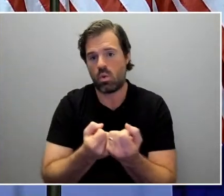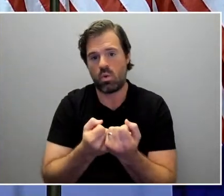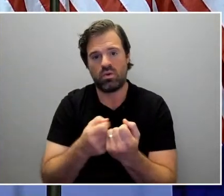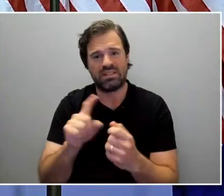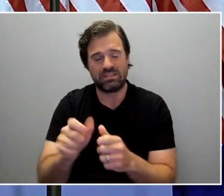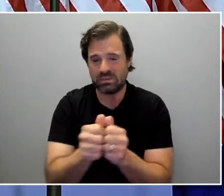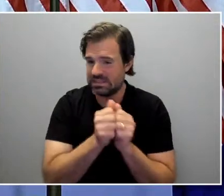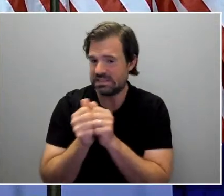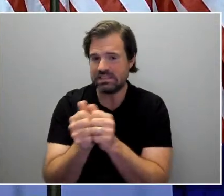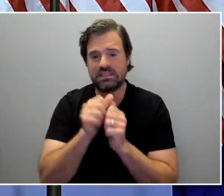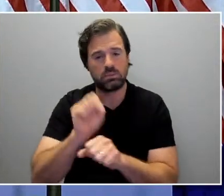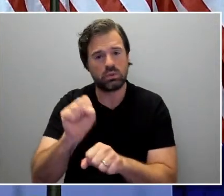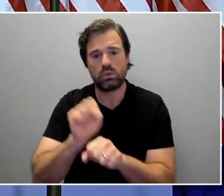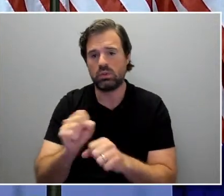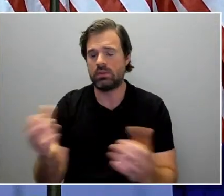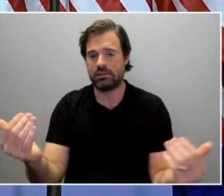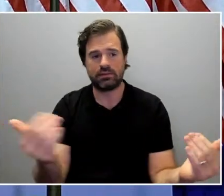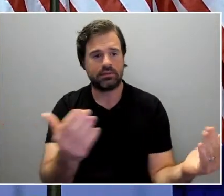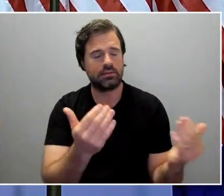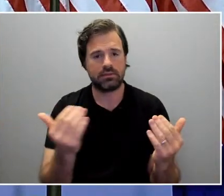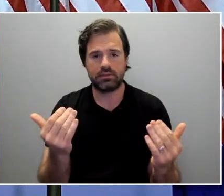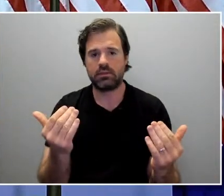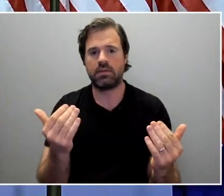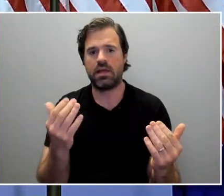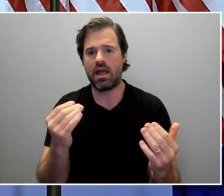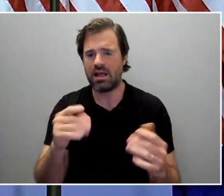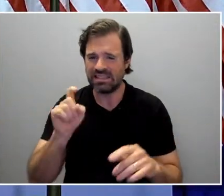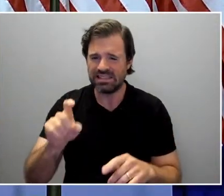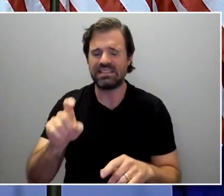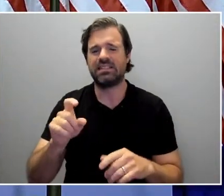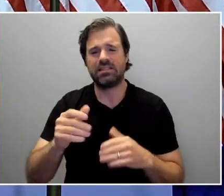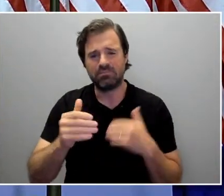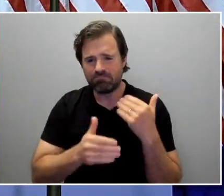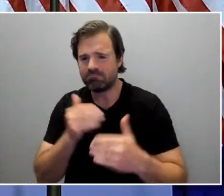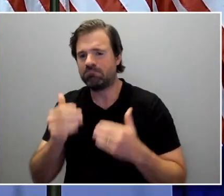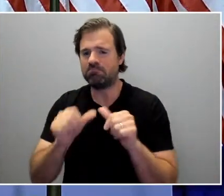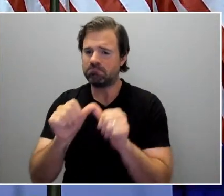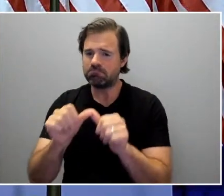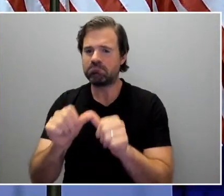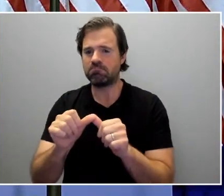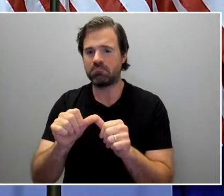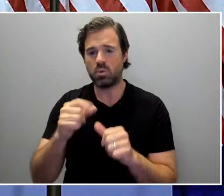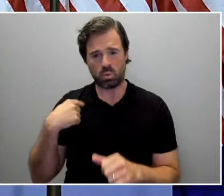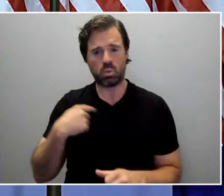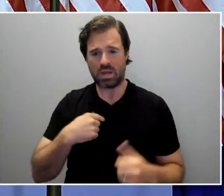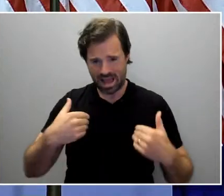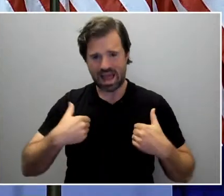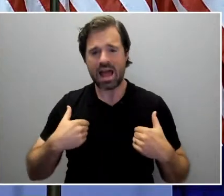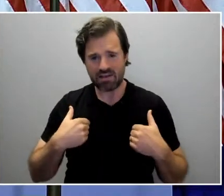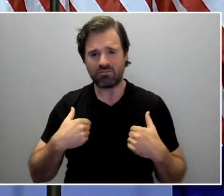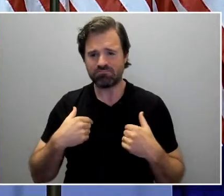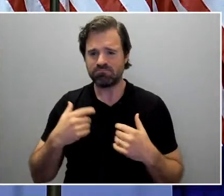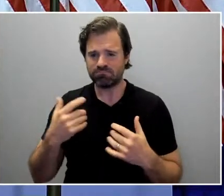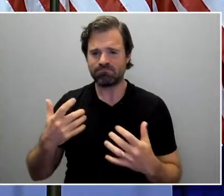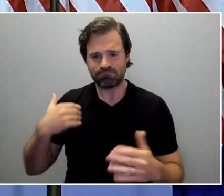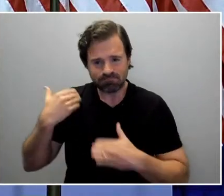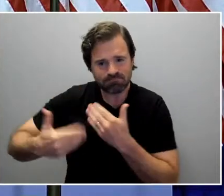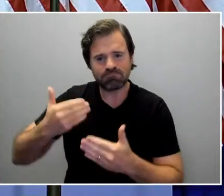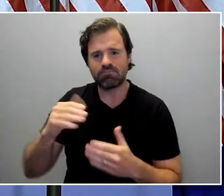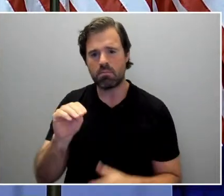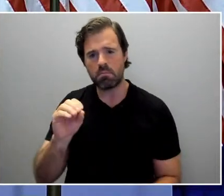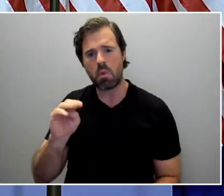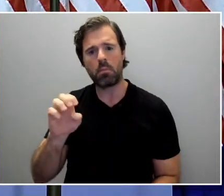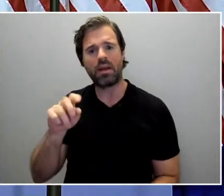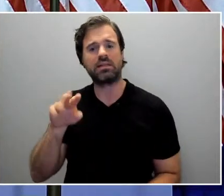take all of us to get there, and momentum is on our side. Think about it. Since Roe was overturned,